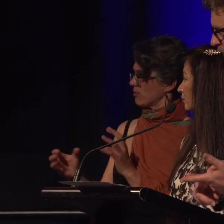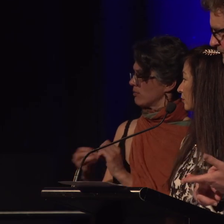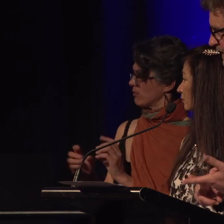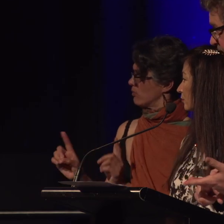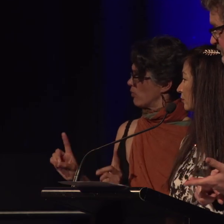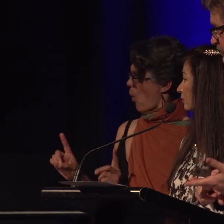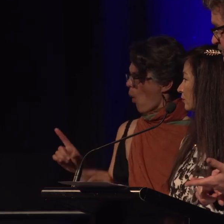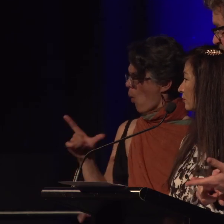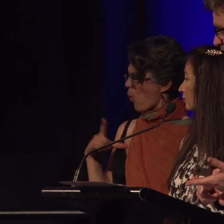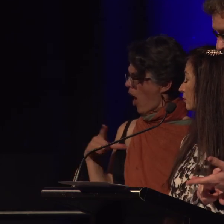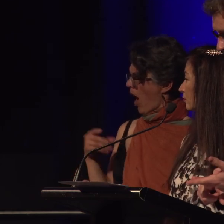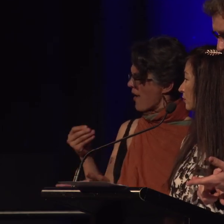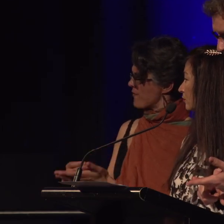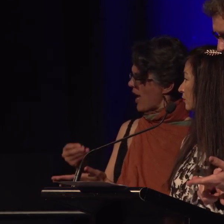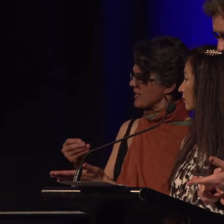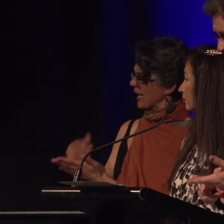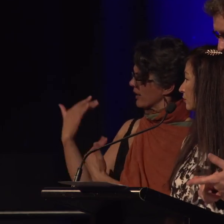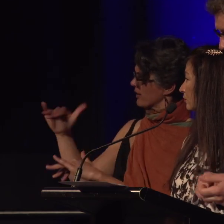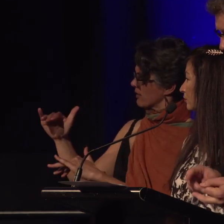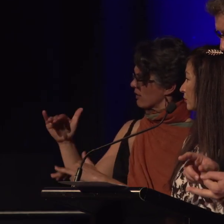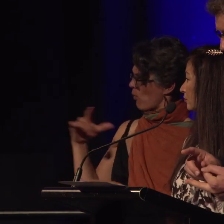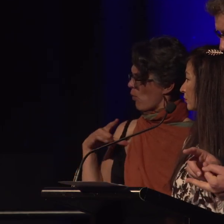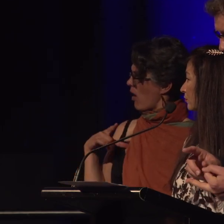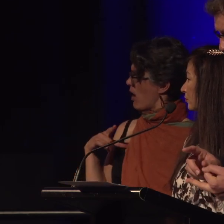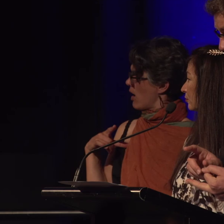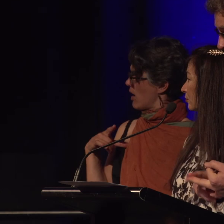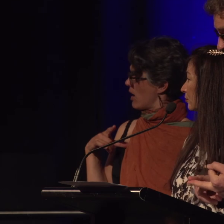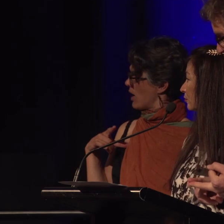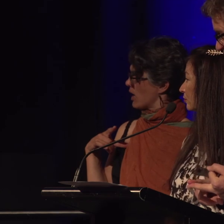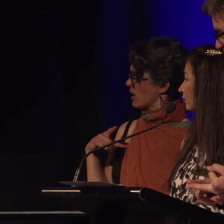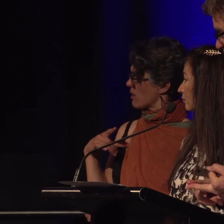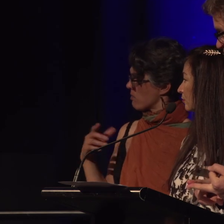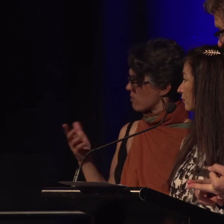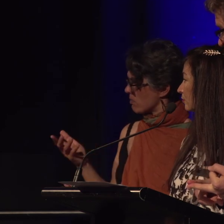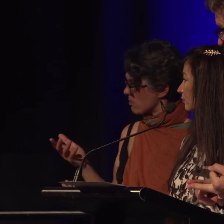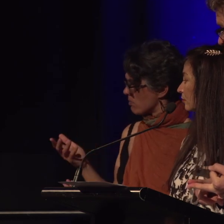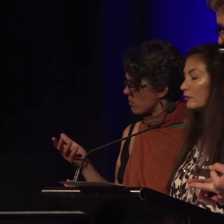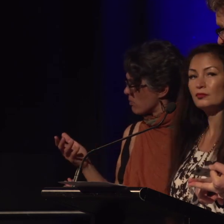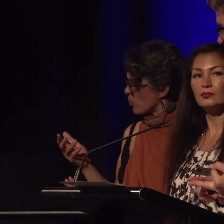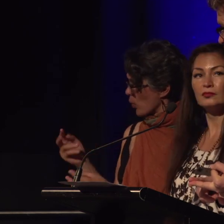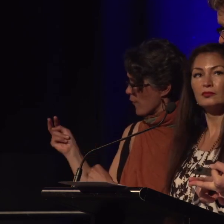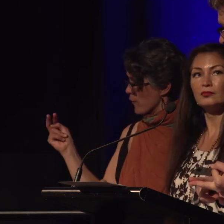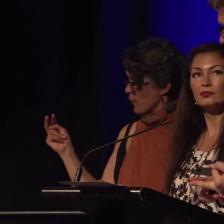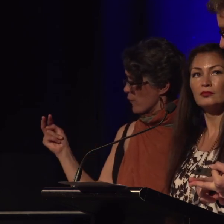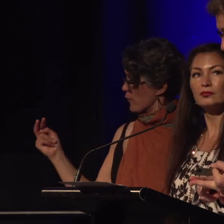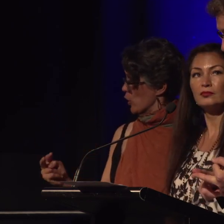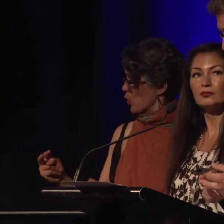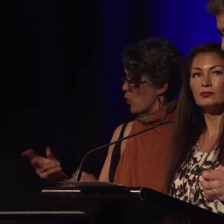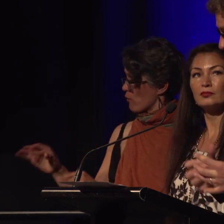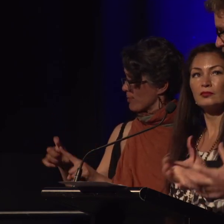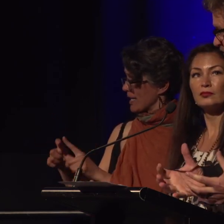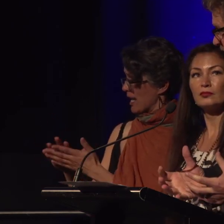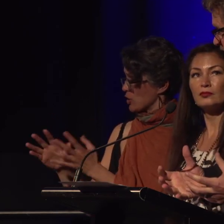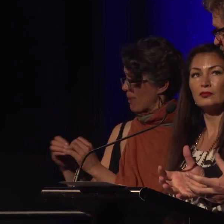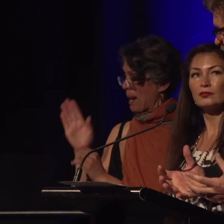why are we being capped in terms of our funding. Is that your understanding it's correct, we're missing out on $8 million, which would